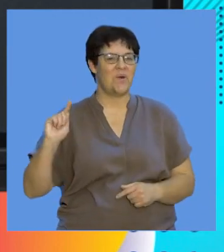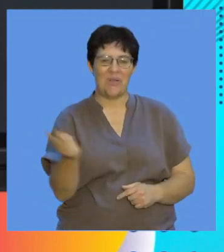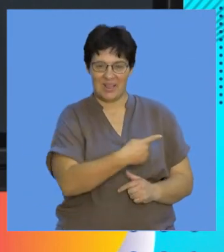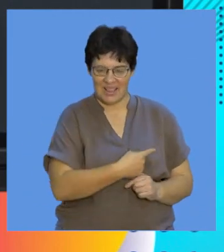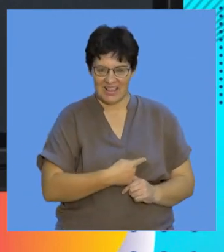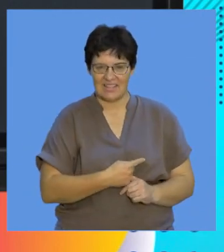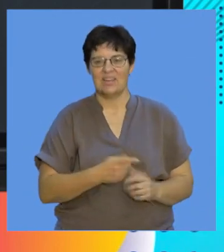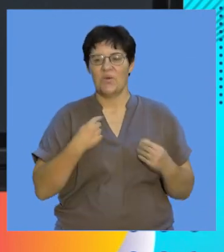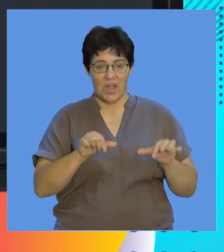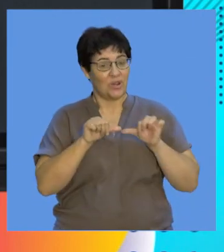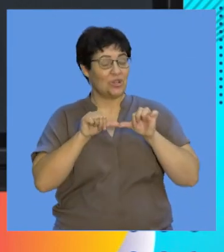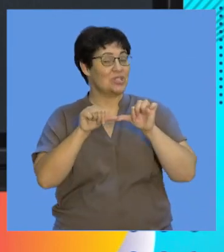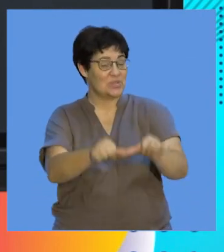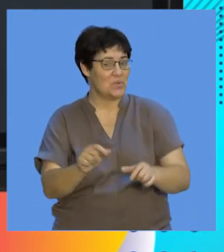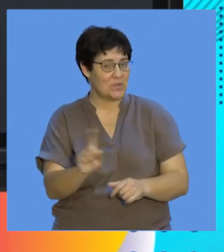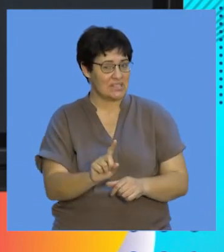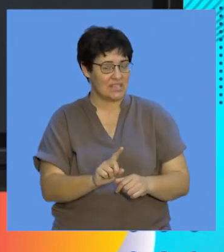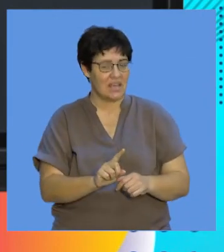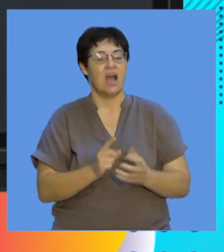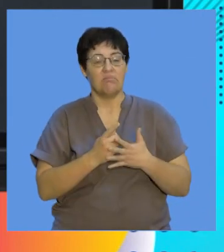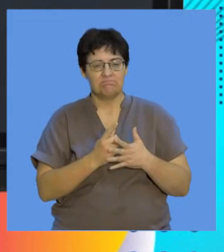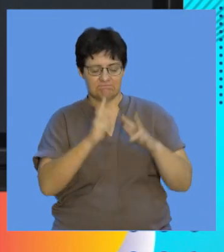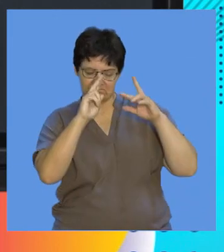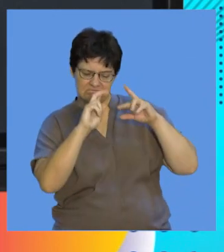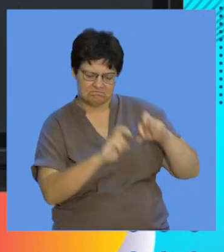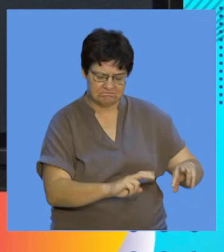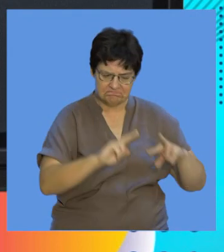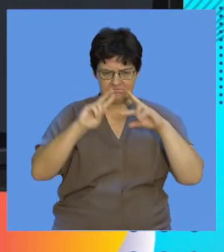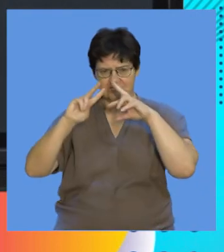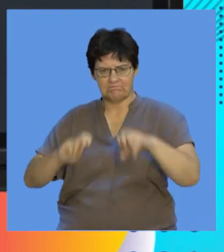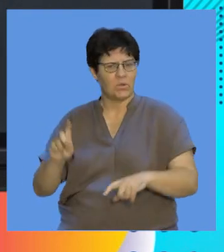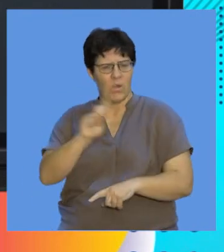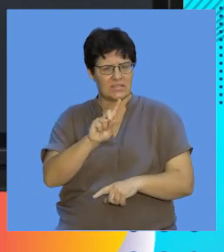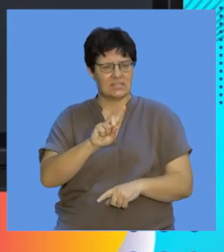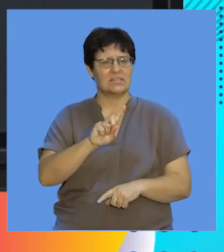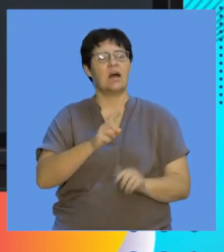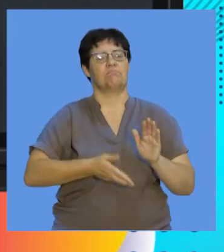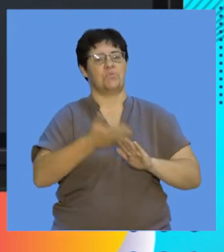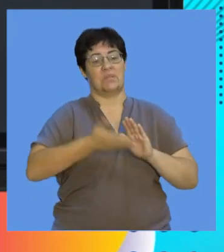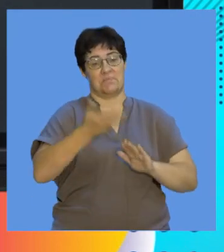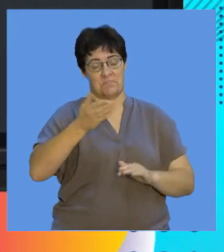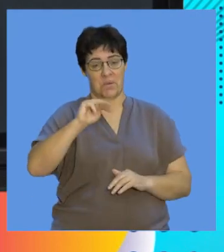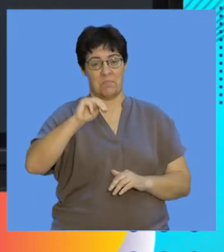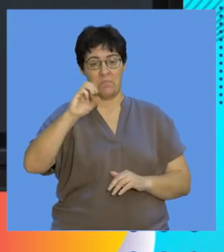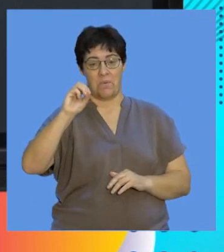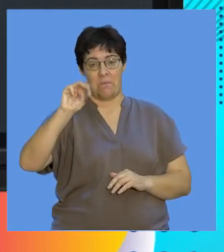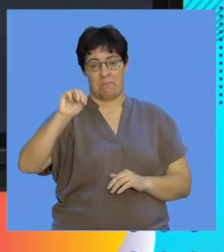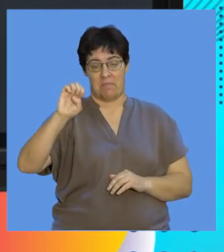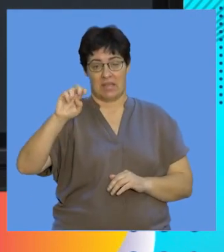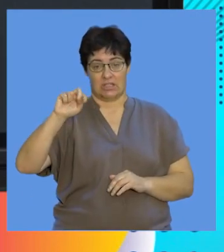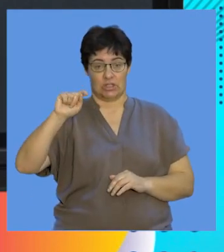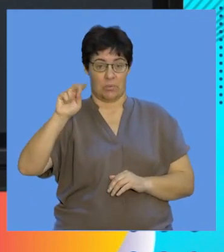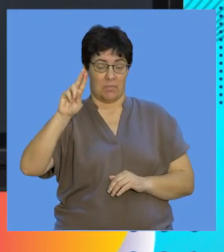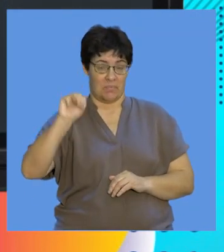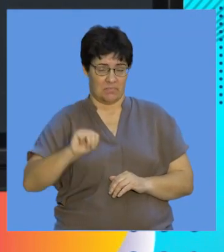Welcome, everyone. We're continuing with our exploration of momentum, and today we're going to